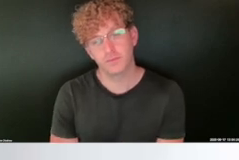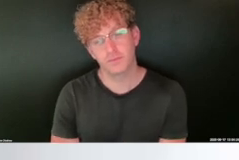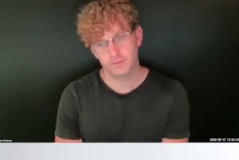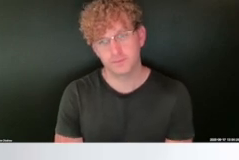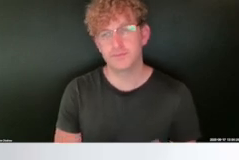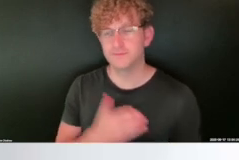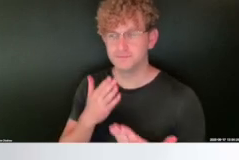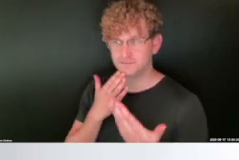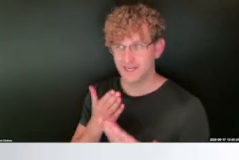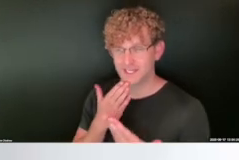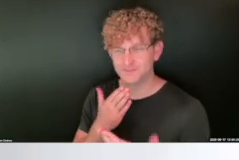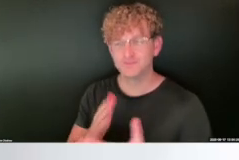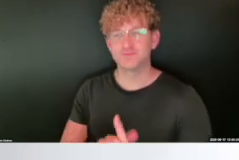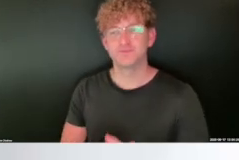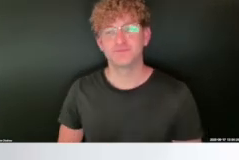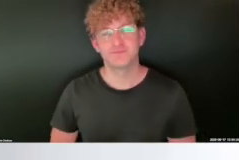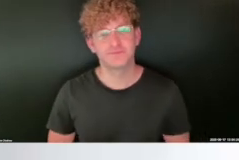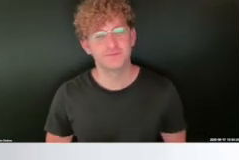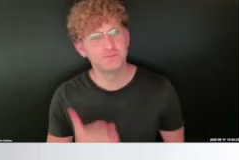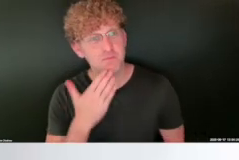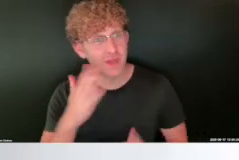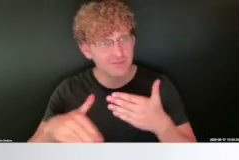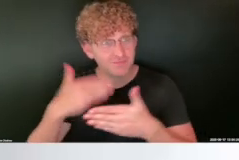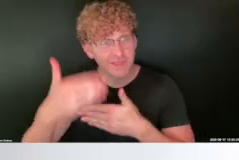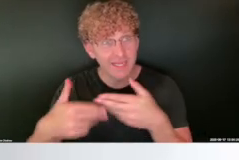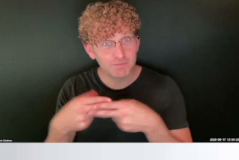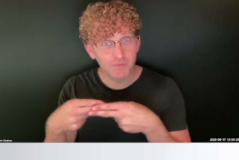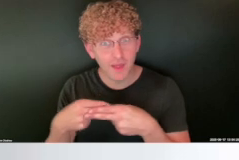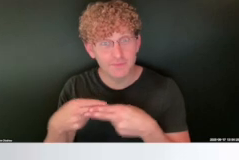much. Thank you. Next slide, please.